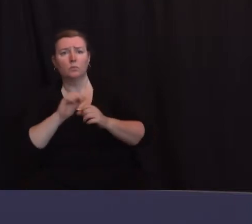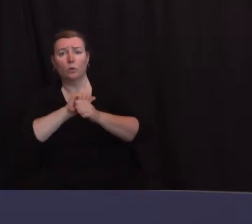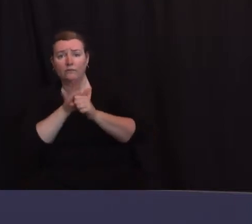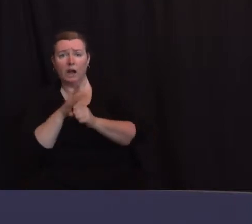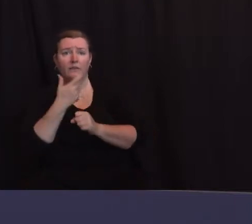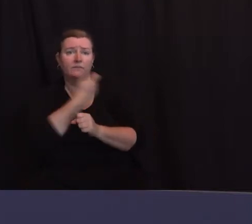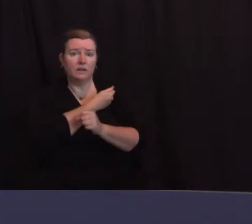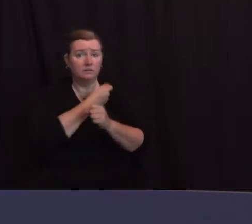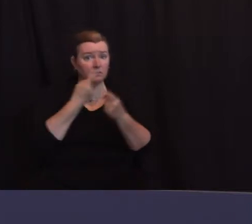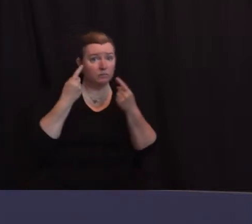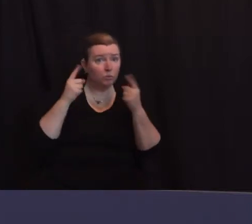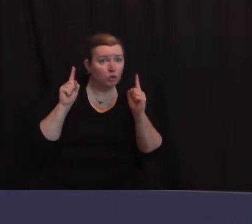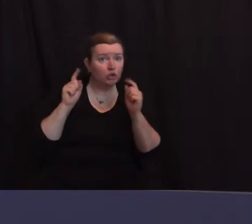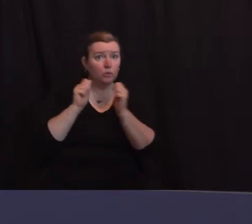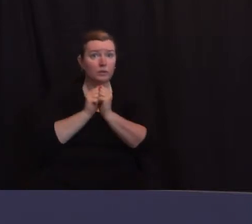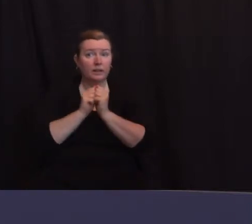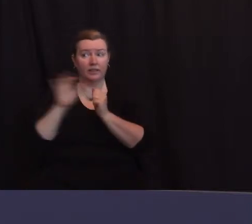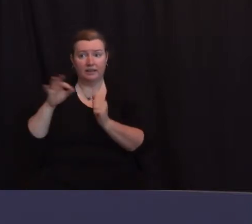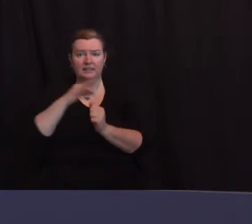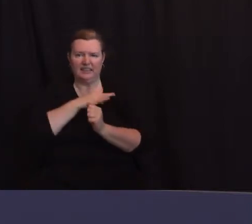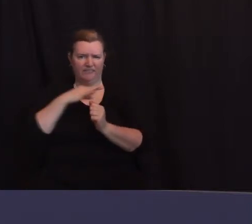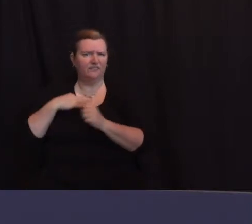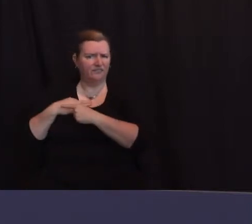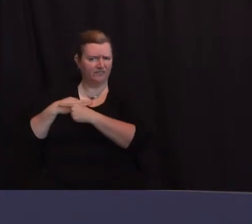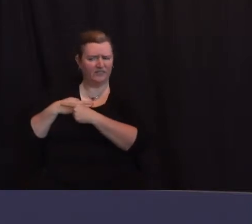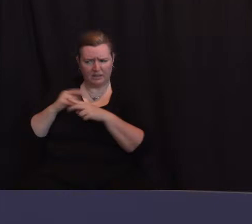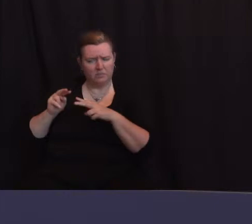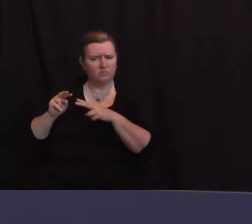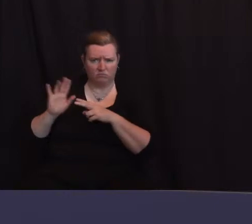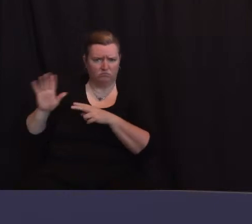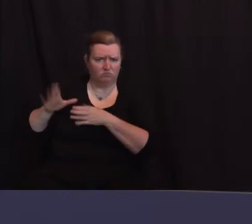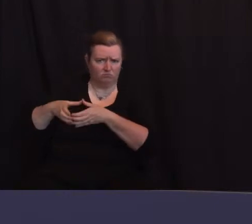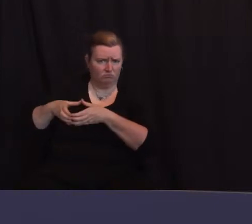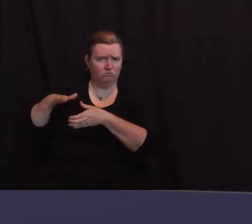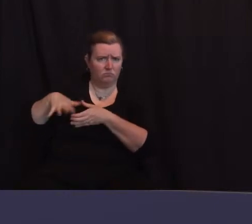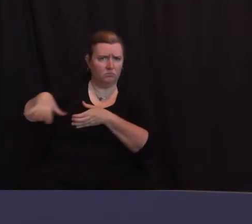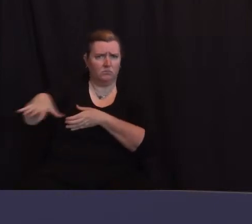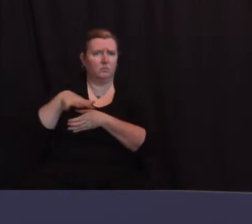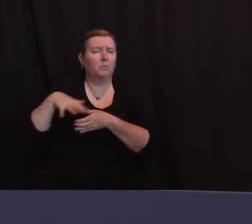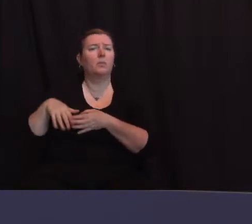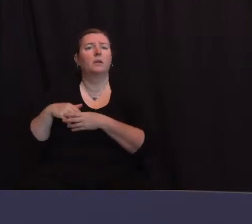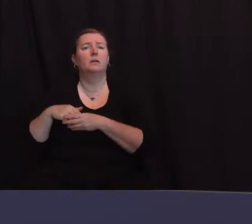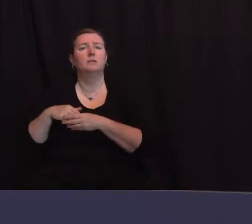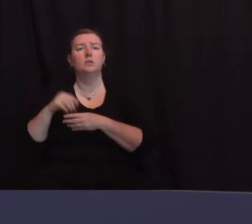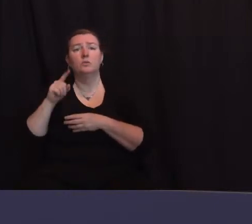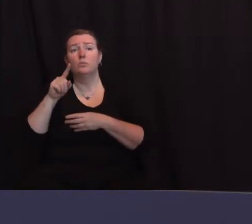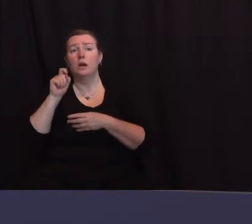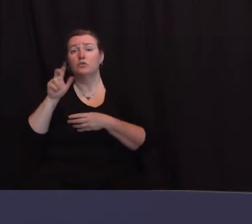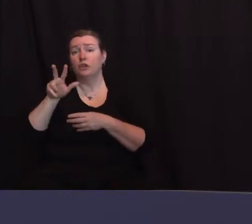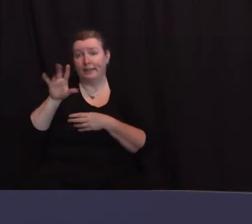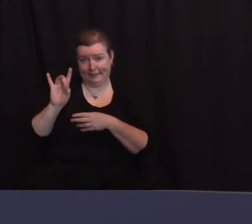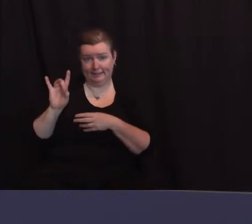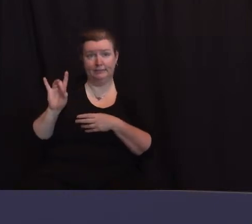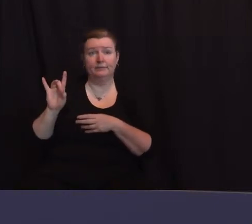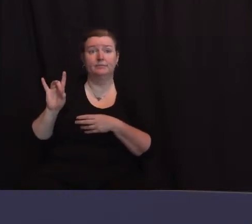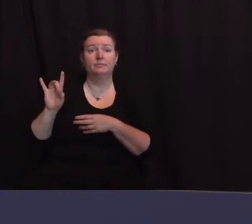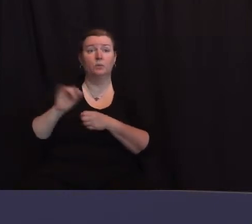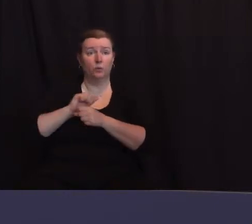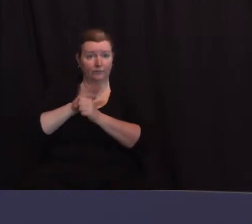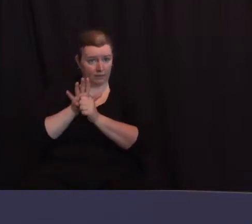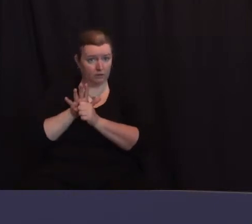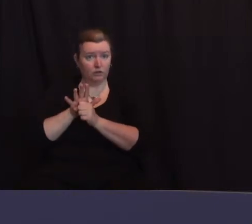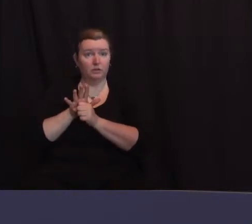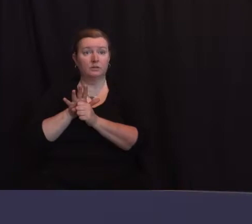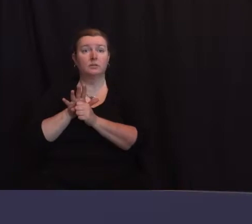among their staff. They found that just 138 COVID-19 positive